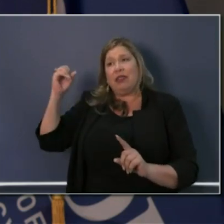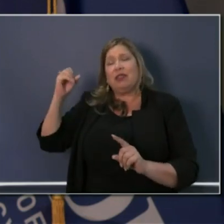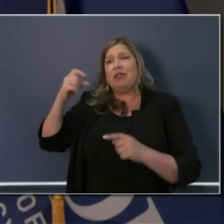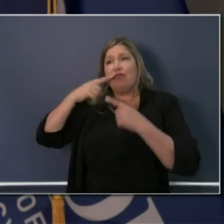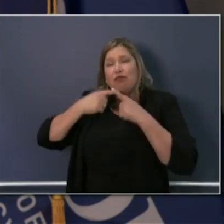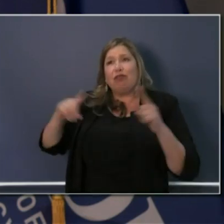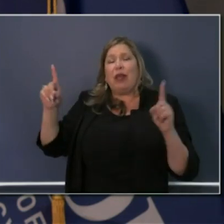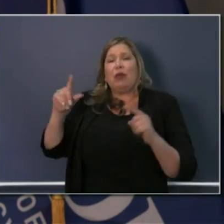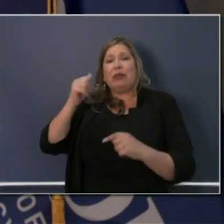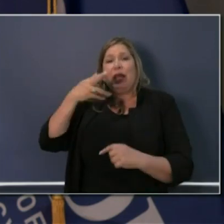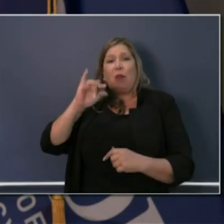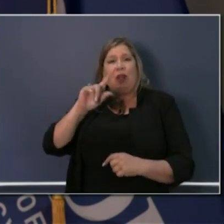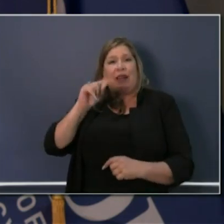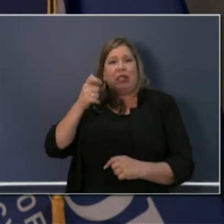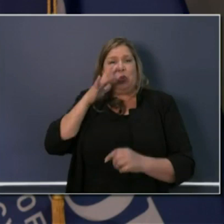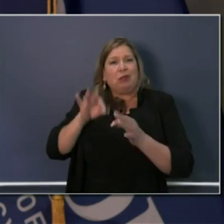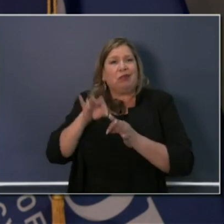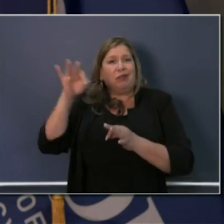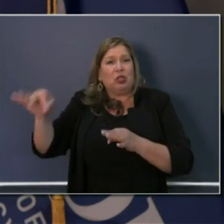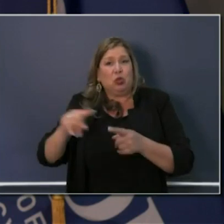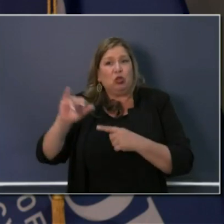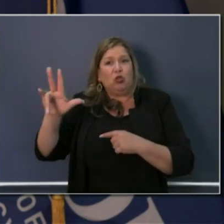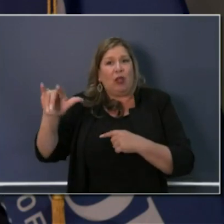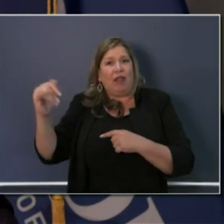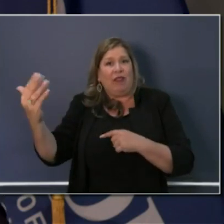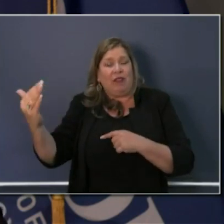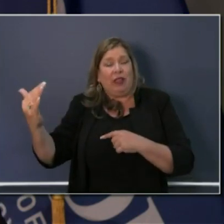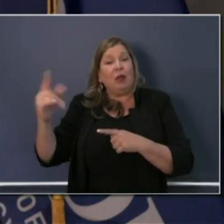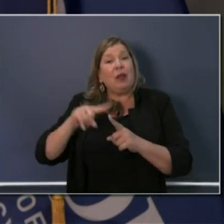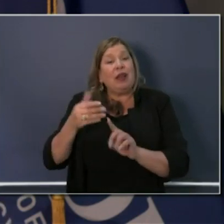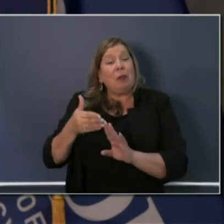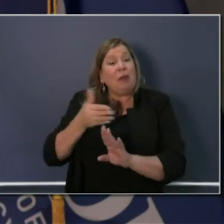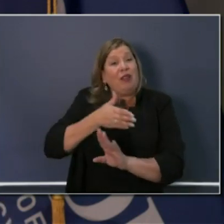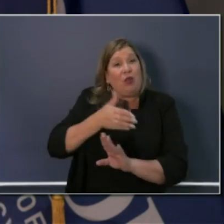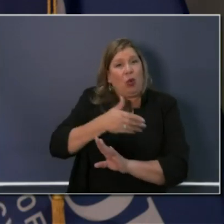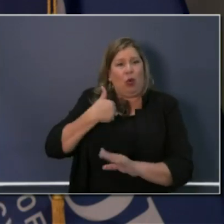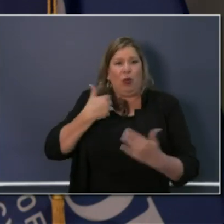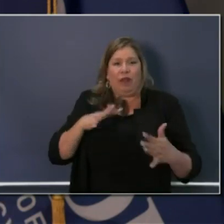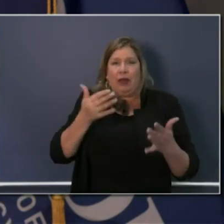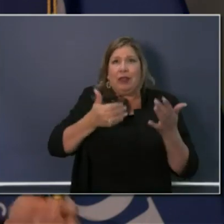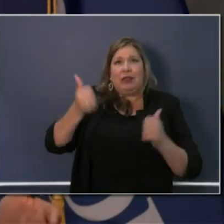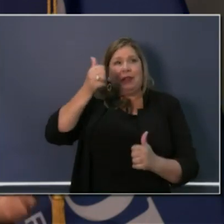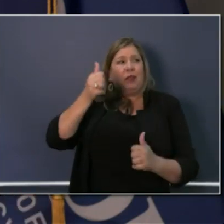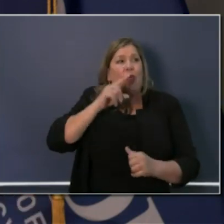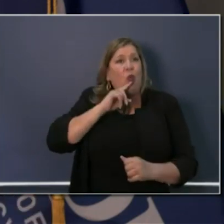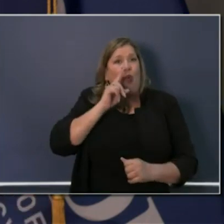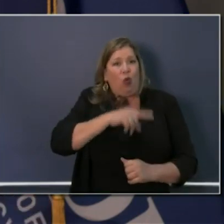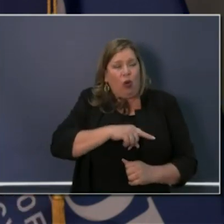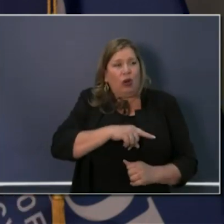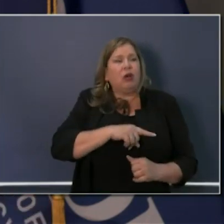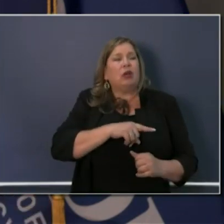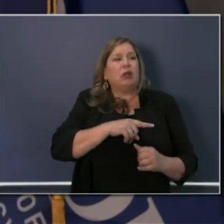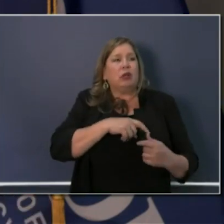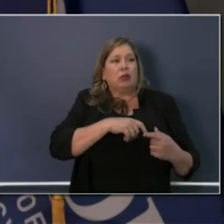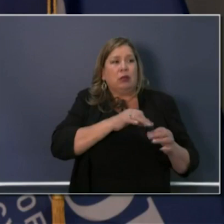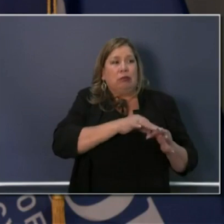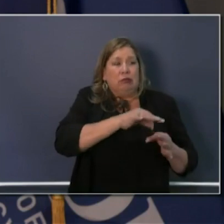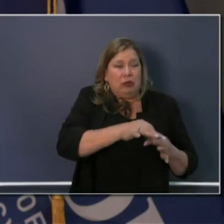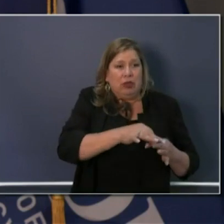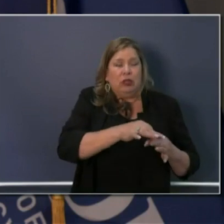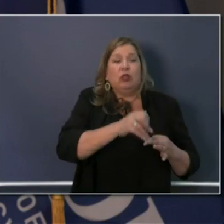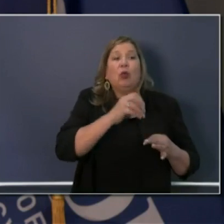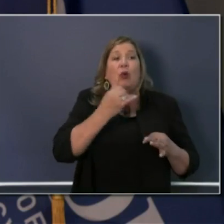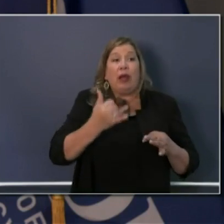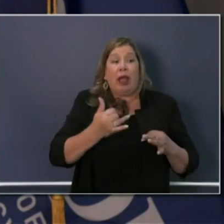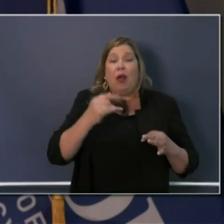moving to July 15th, we had already put out our executive order. We needed to now confirm, or rather